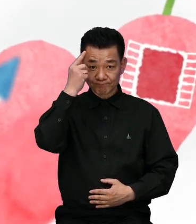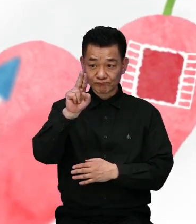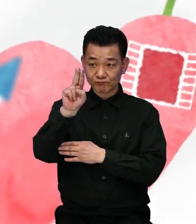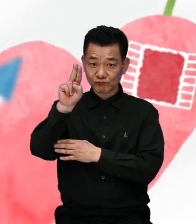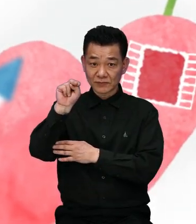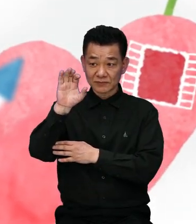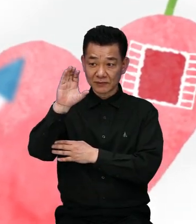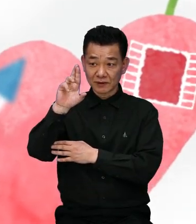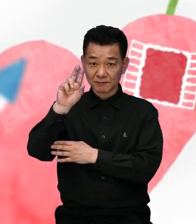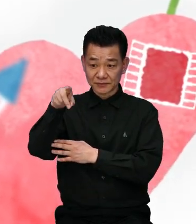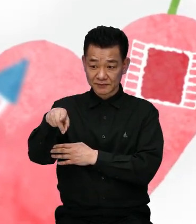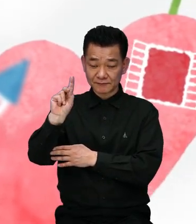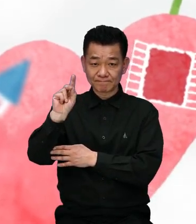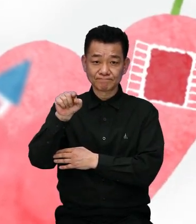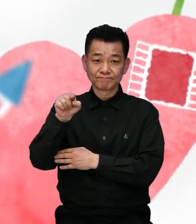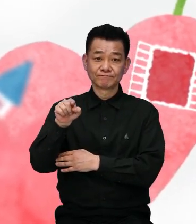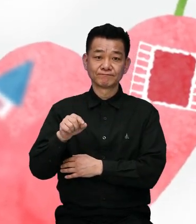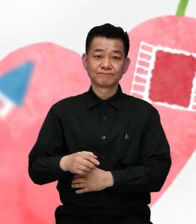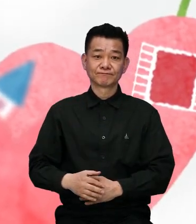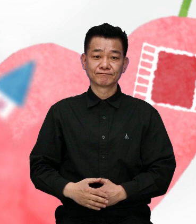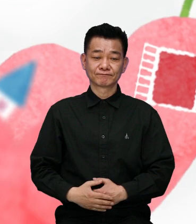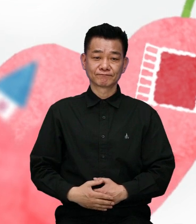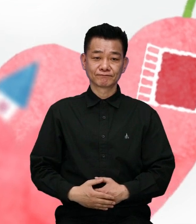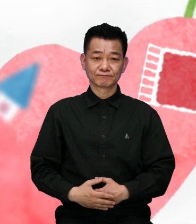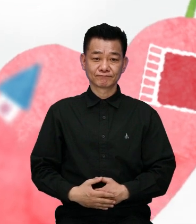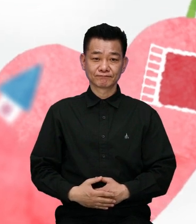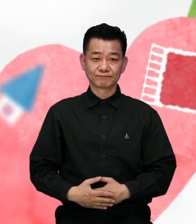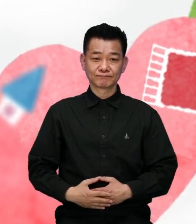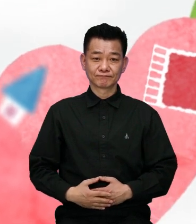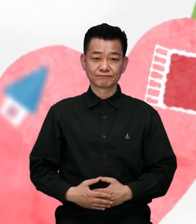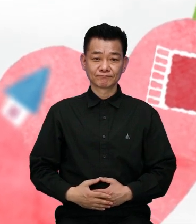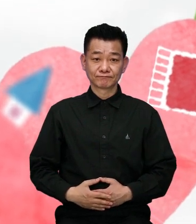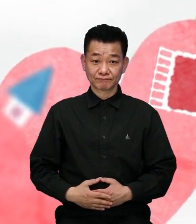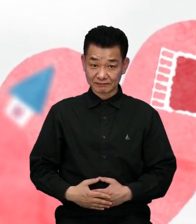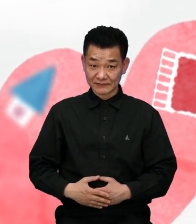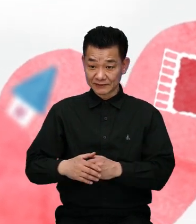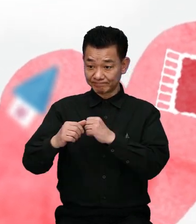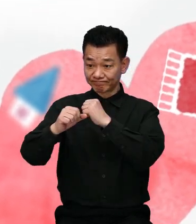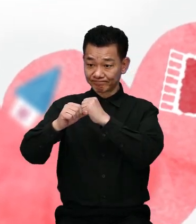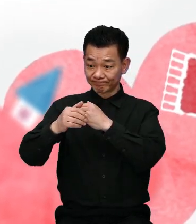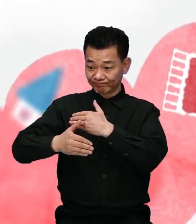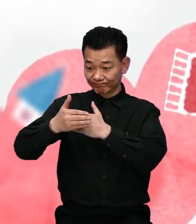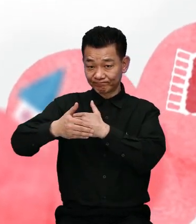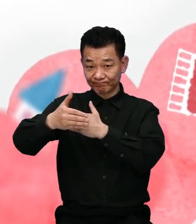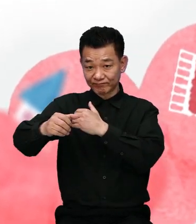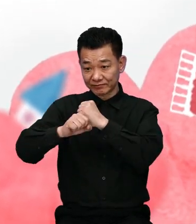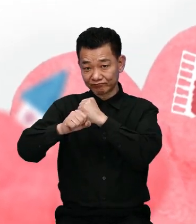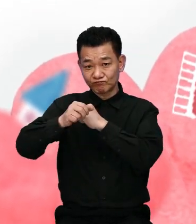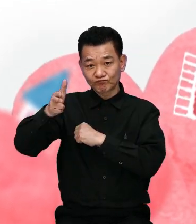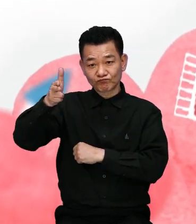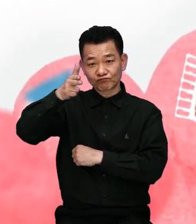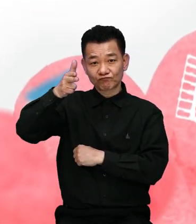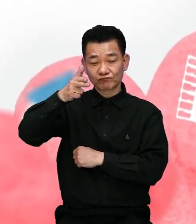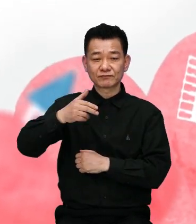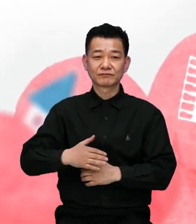Understanding the UN Convention on the Rights of Persons with Disabilities, a course promo video.